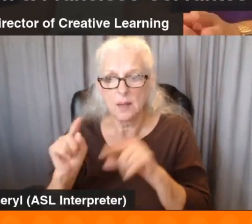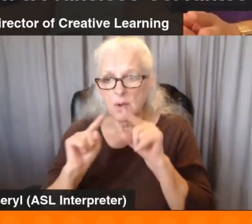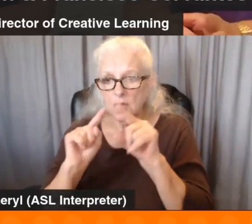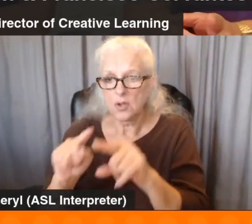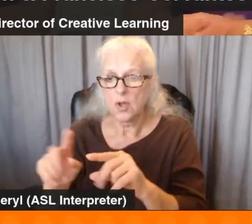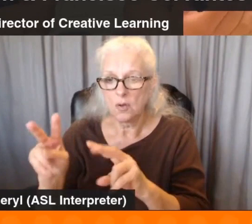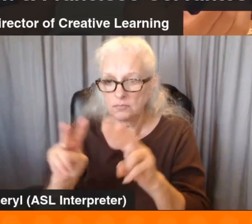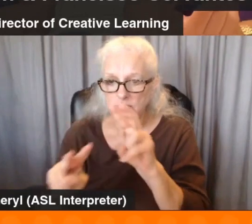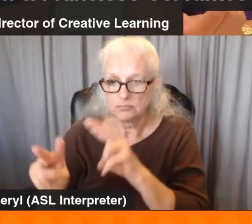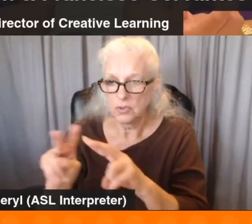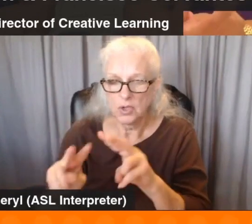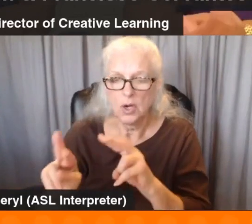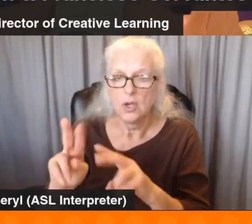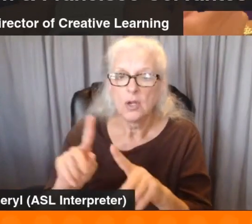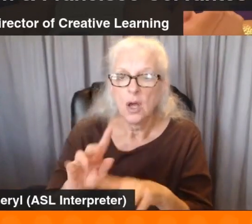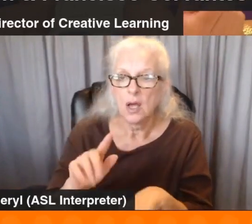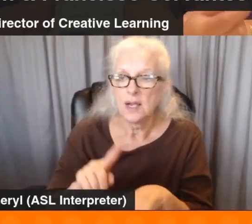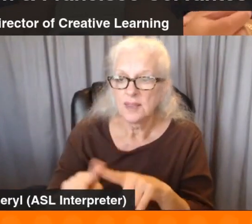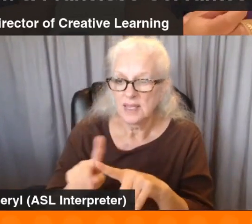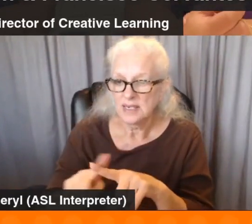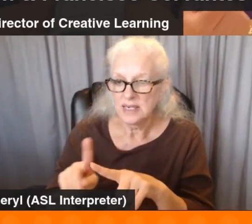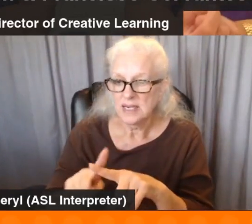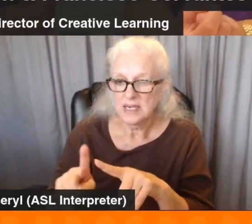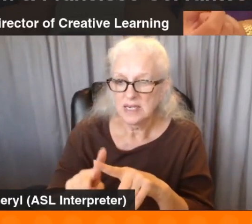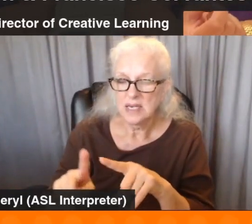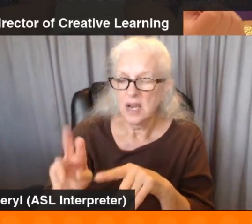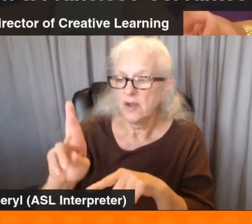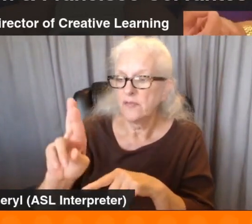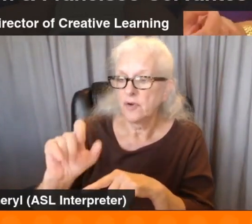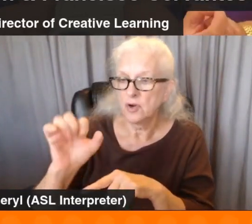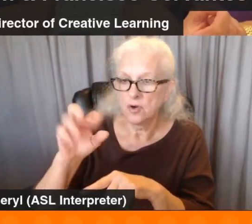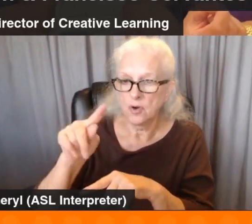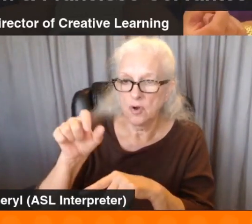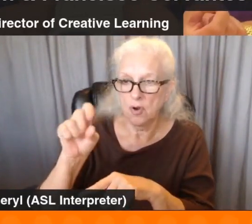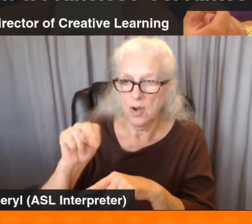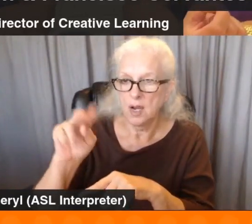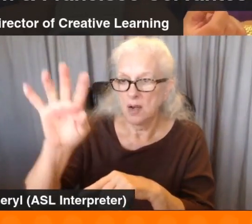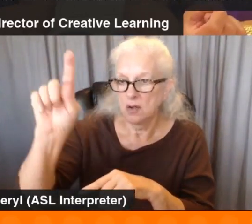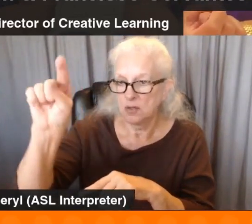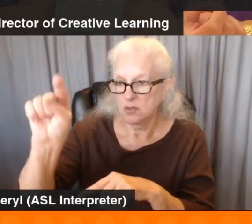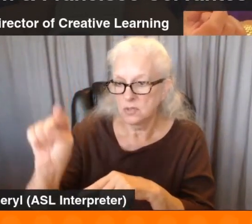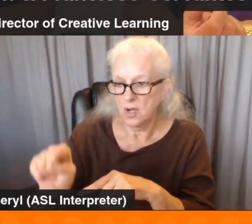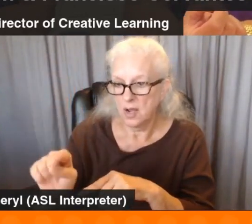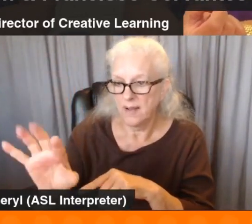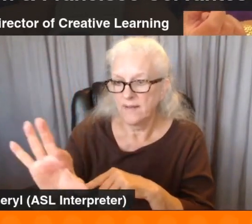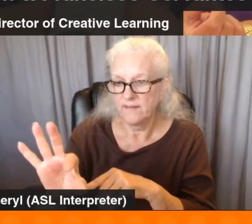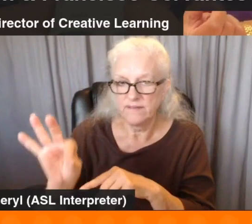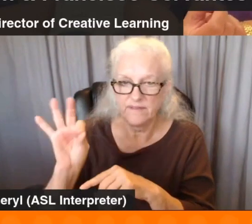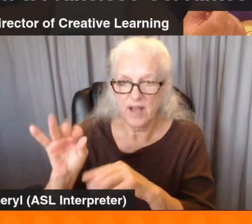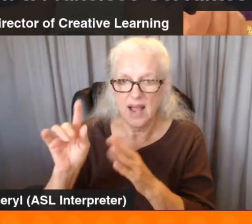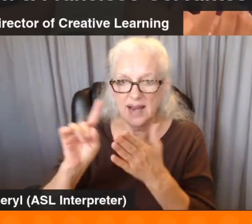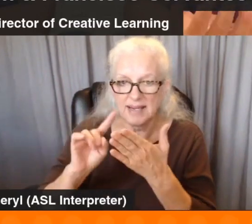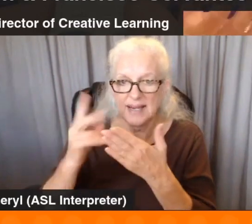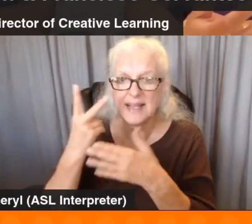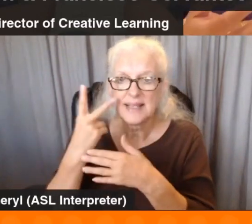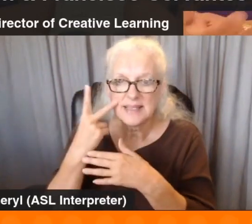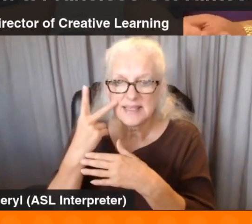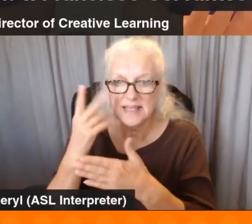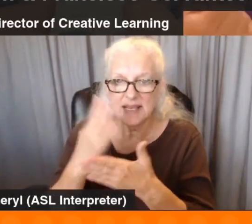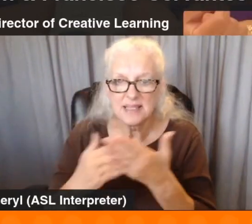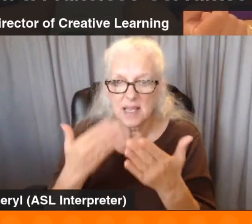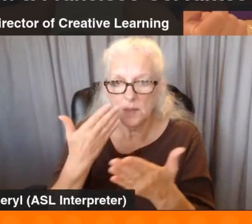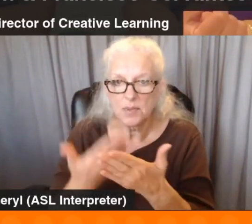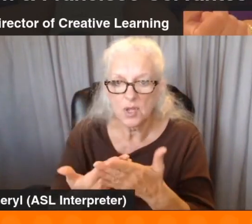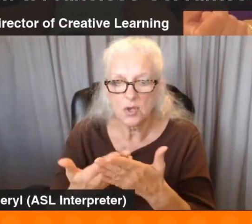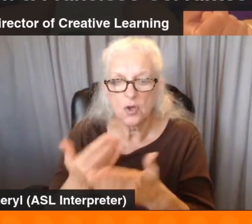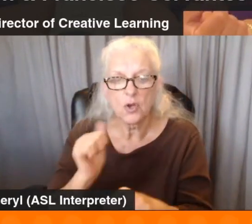From the reception page as well, on the left-hand side, scroll down to the virtual poster session section to check out some of the good work happening